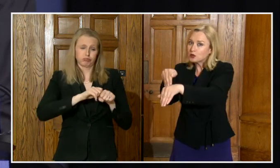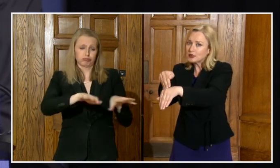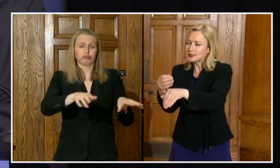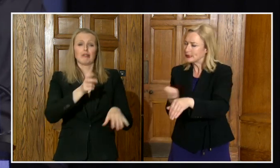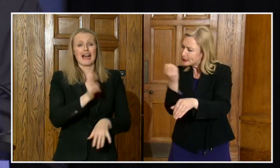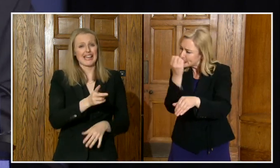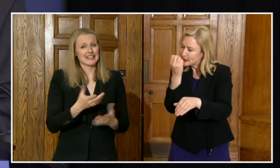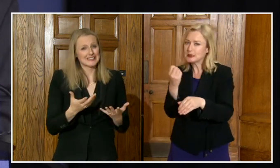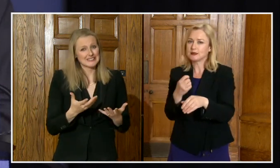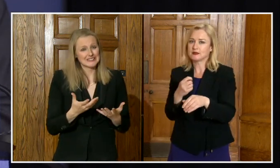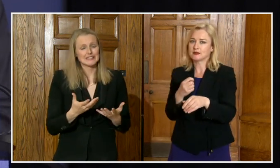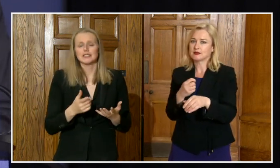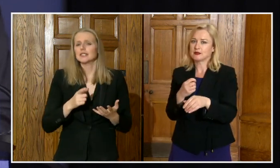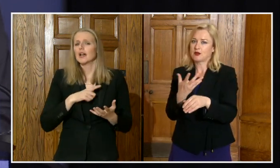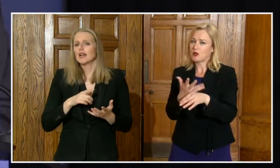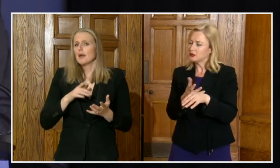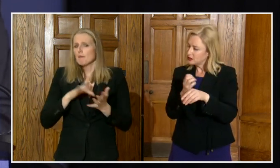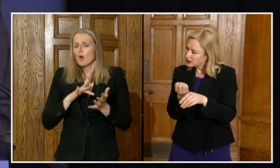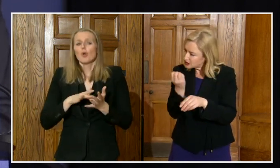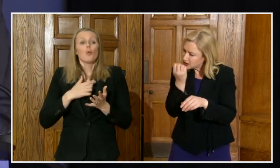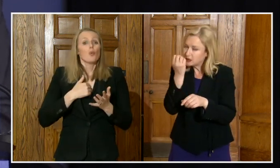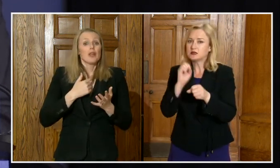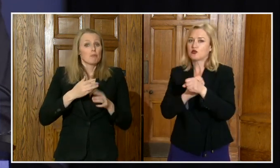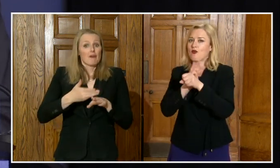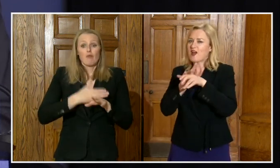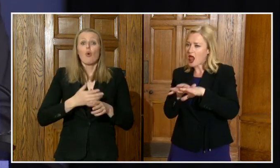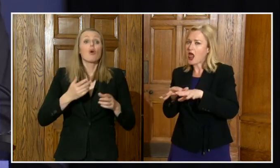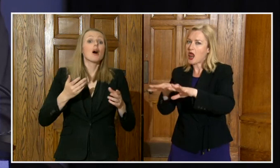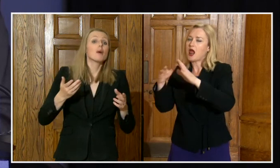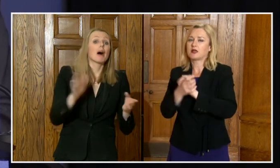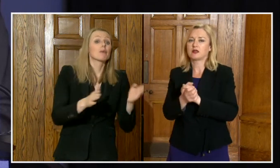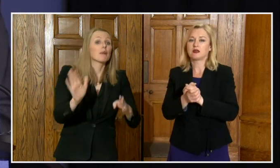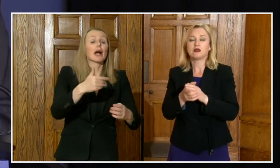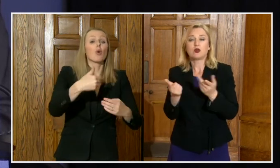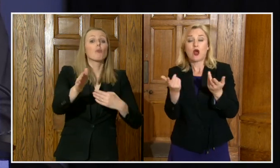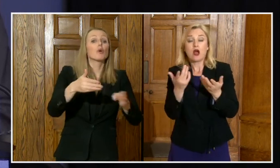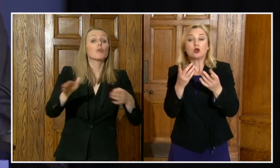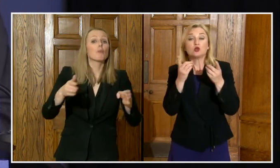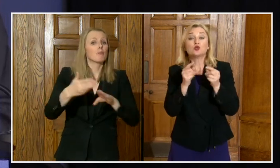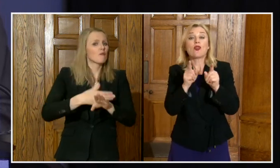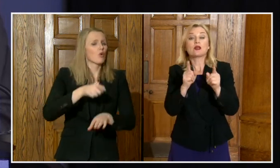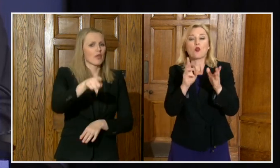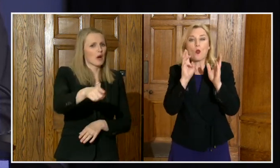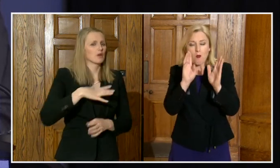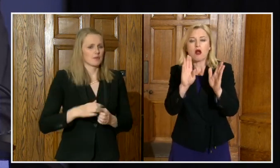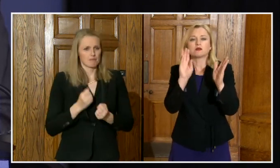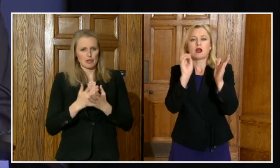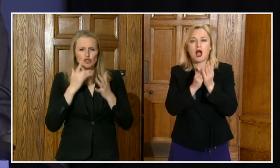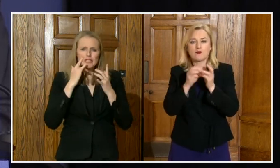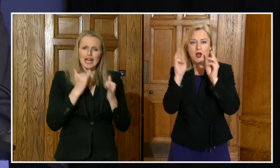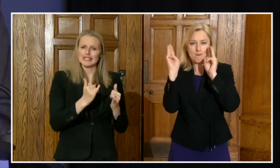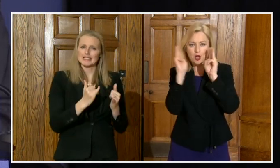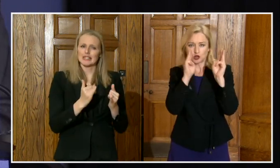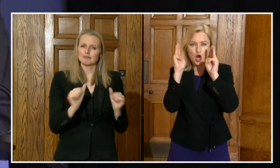that, we need to have that surveillance in place, and we absolutely need to have the test,